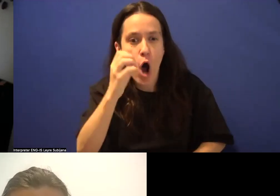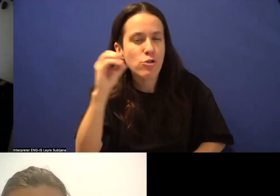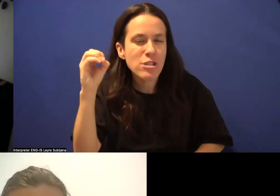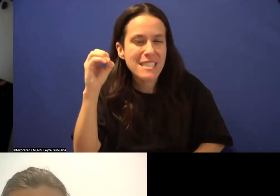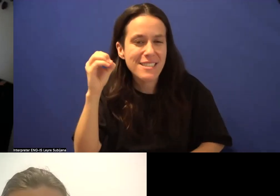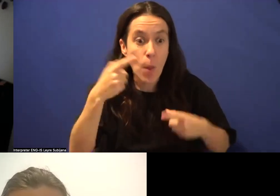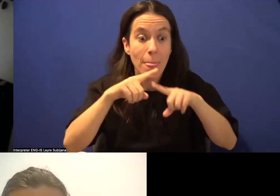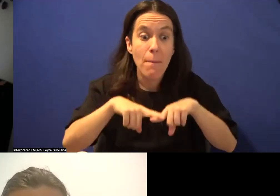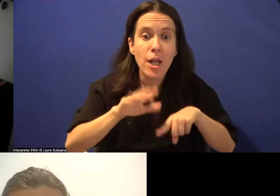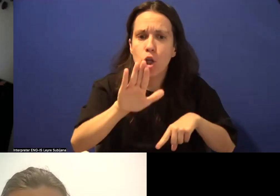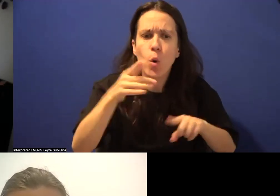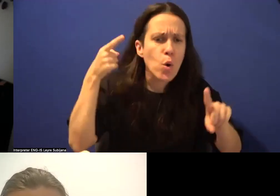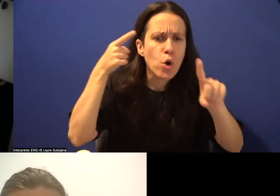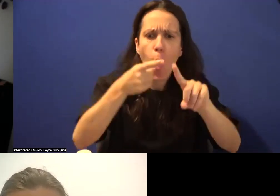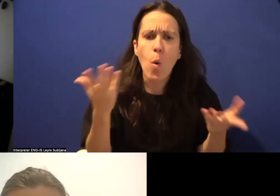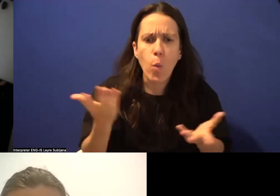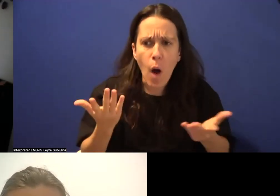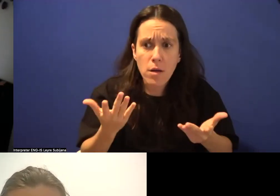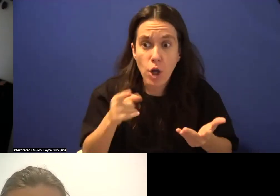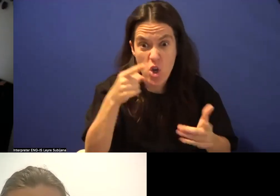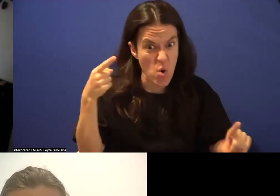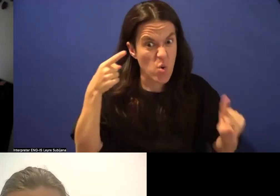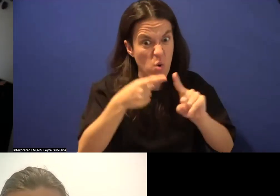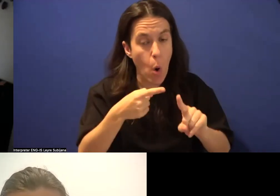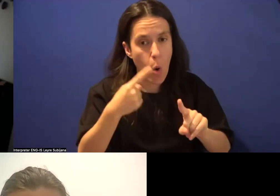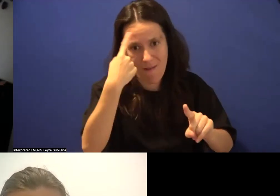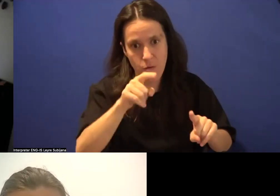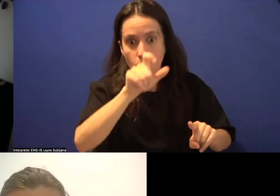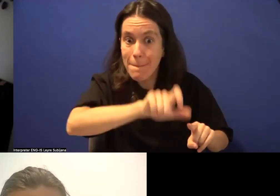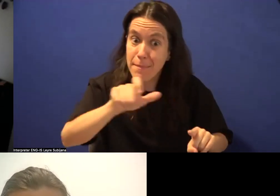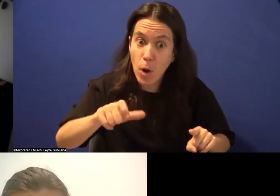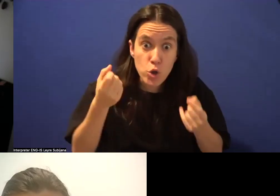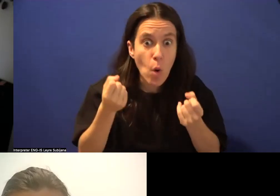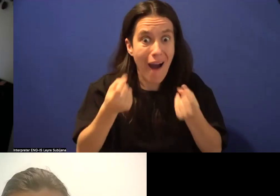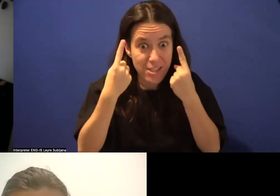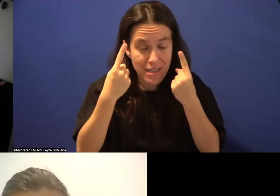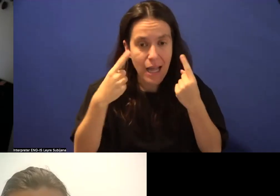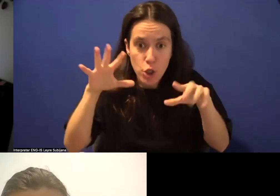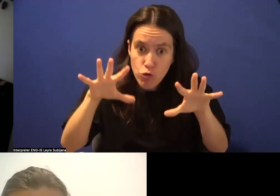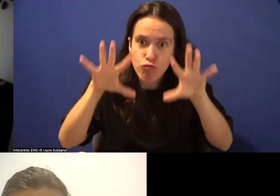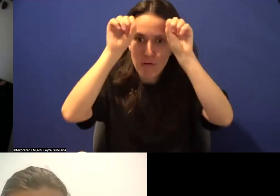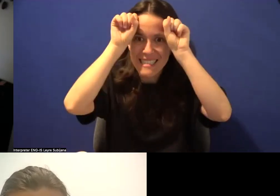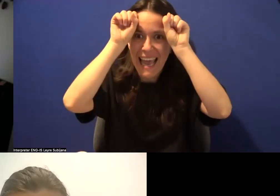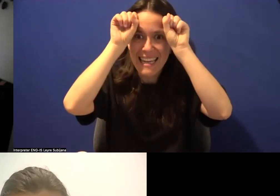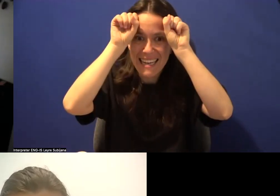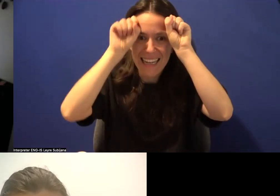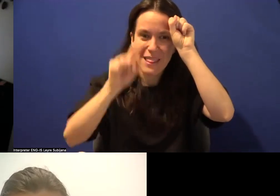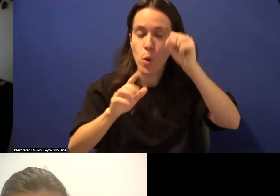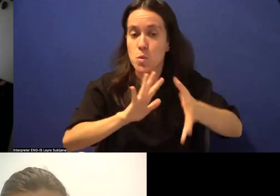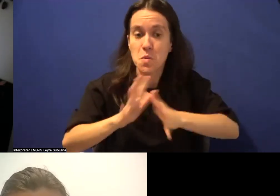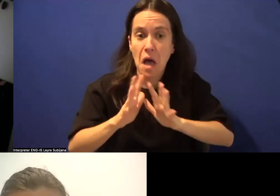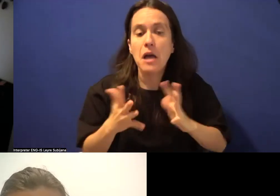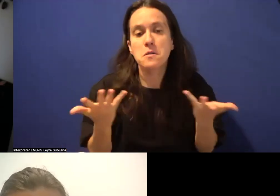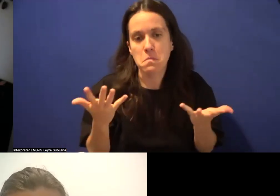is for people to understand and retain these signs,